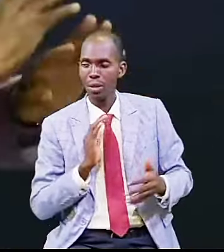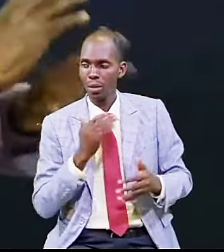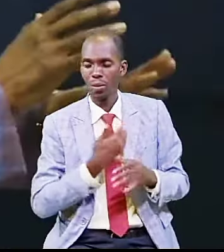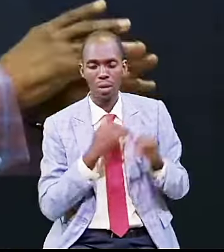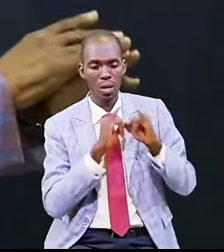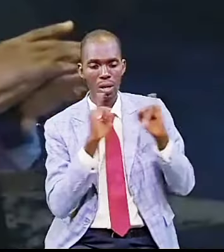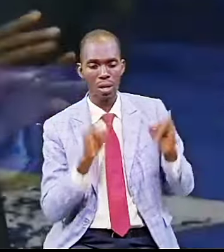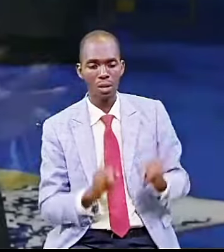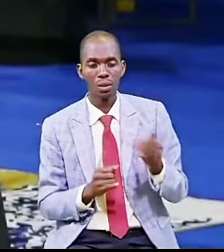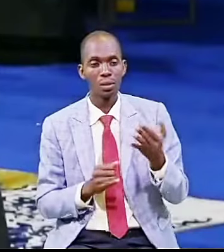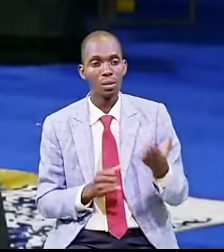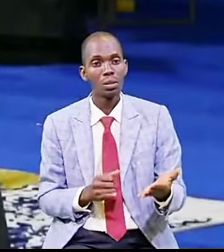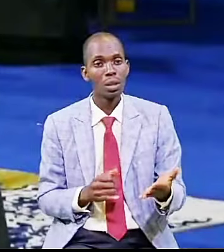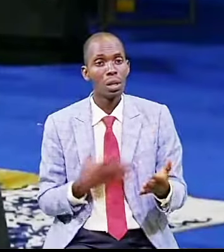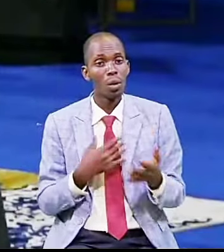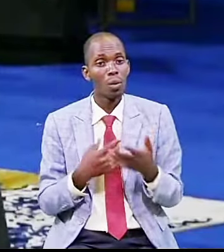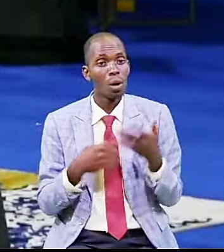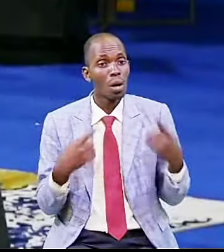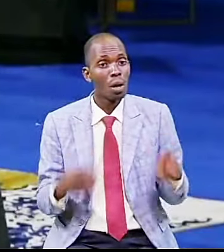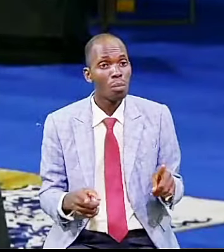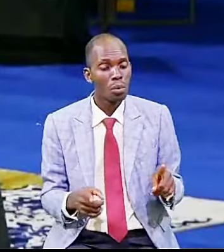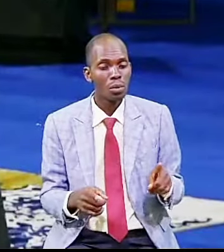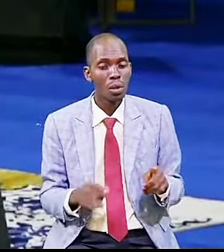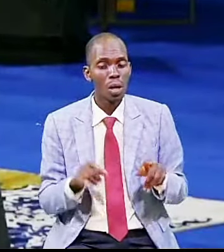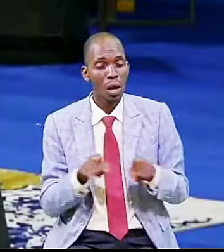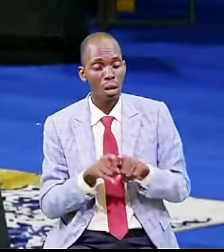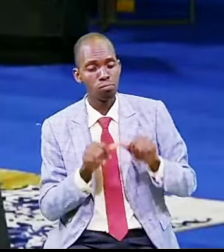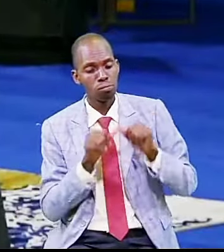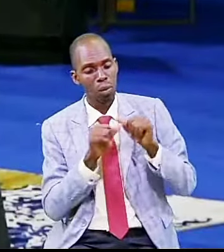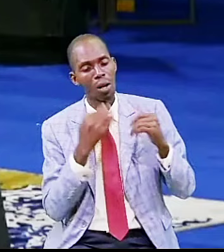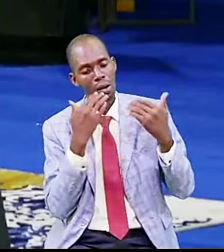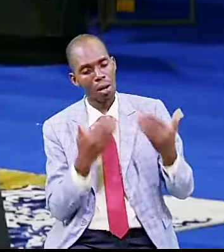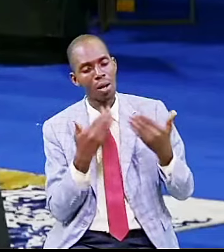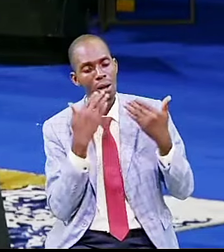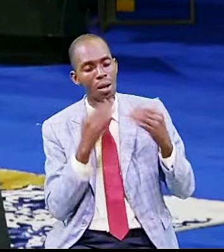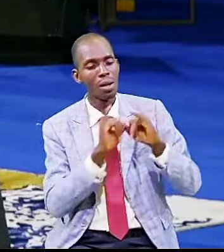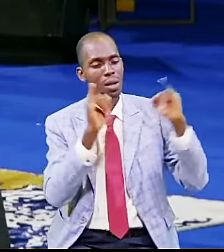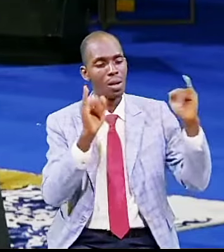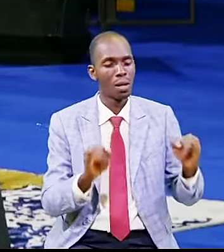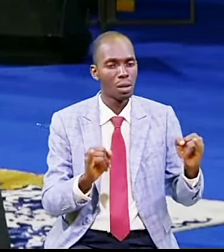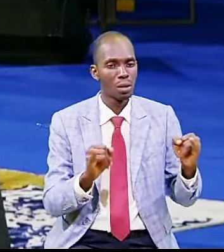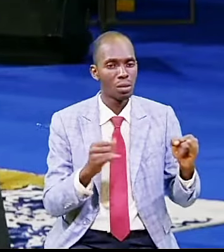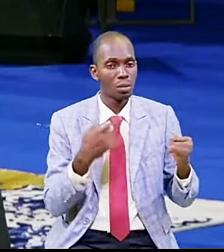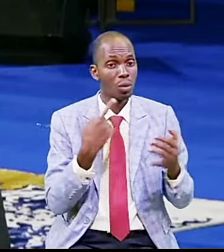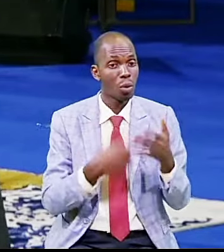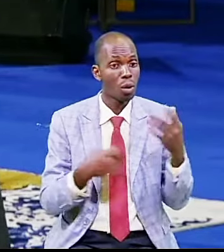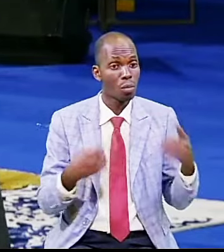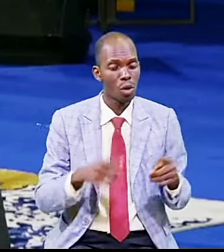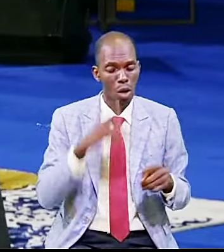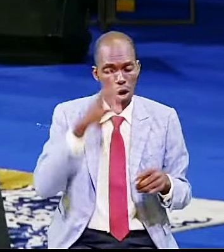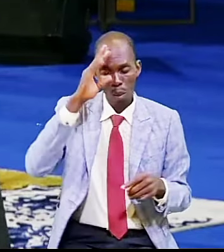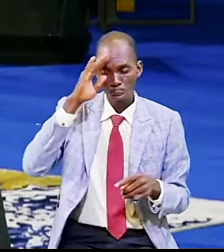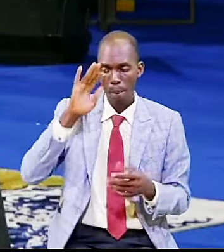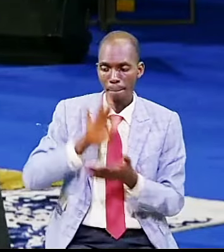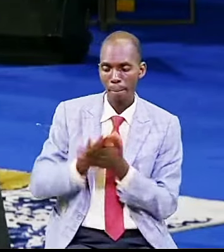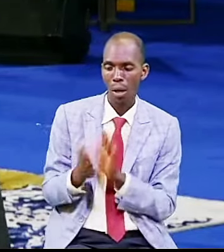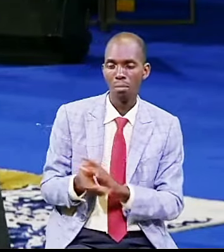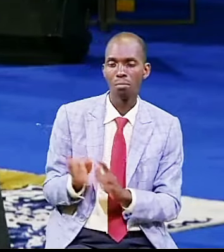boy became paralyzed again. They did not abstain from